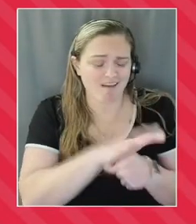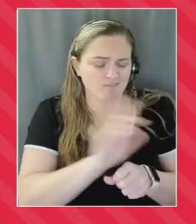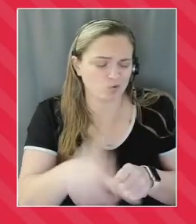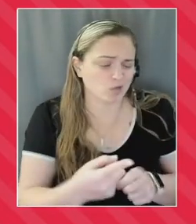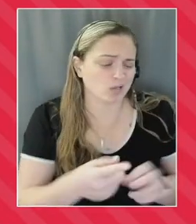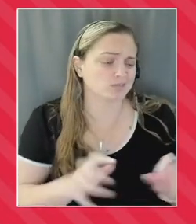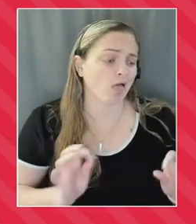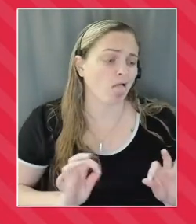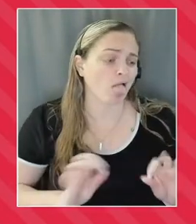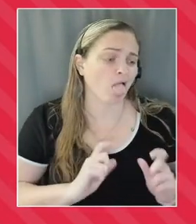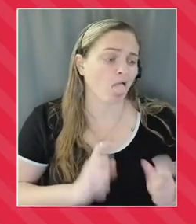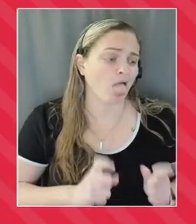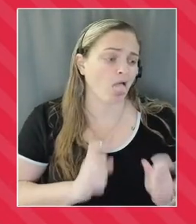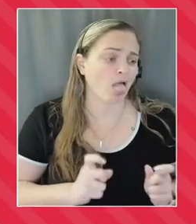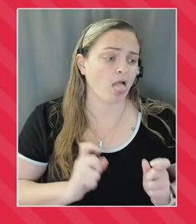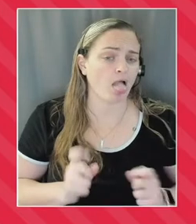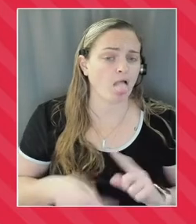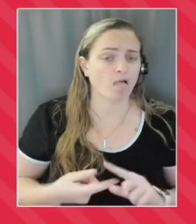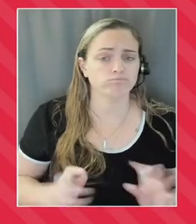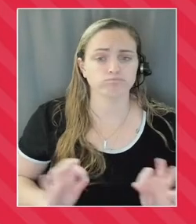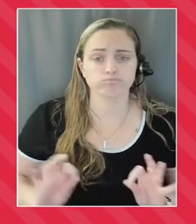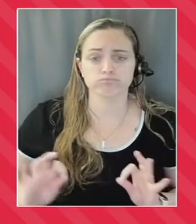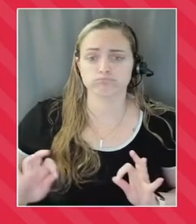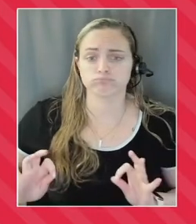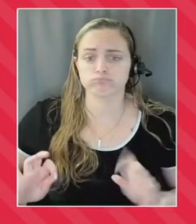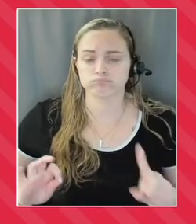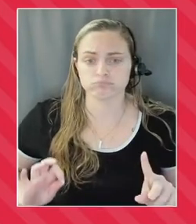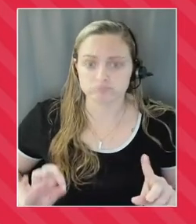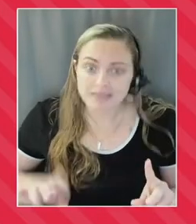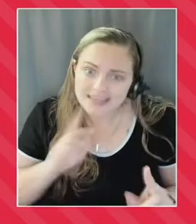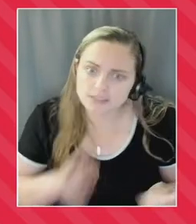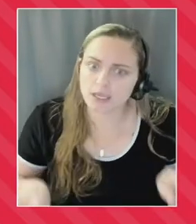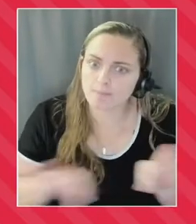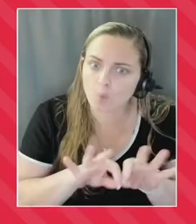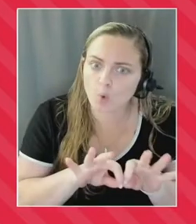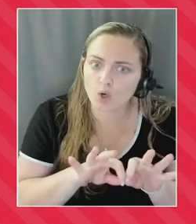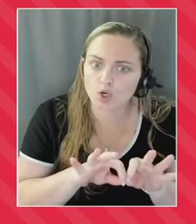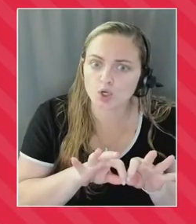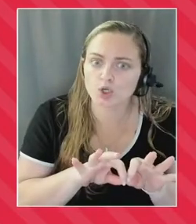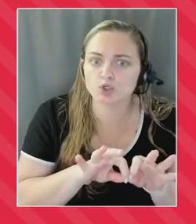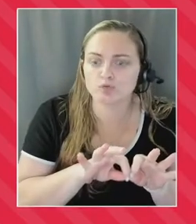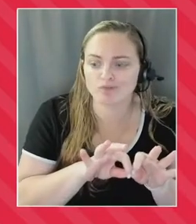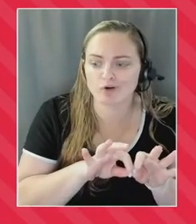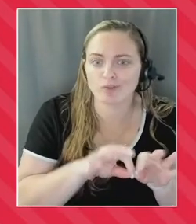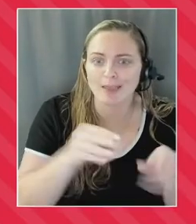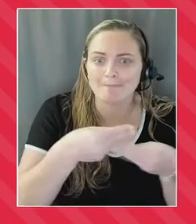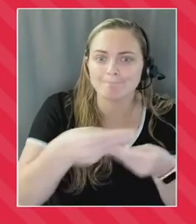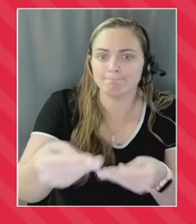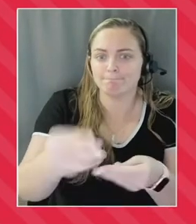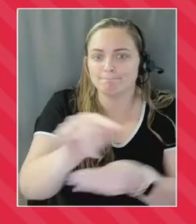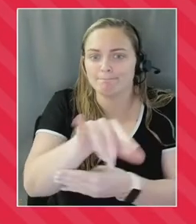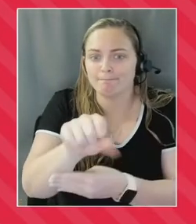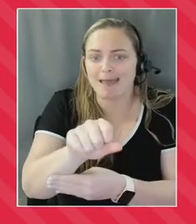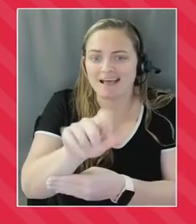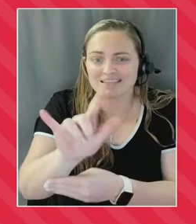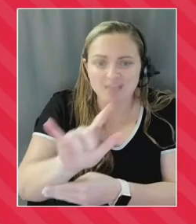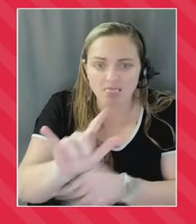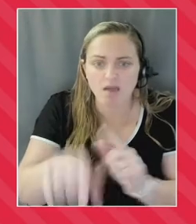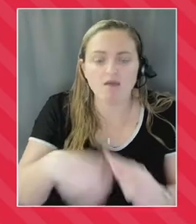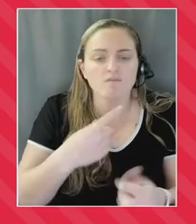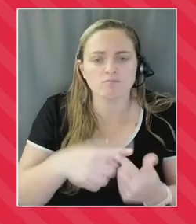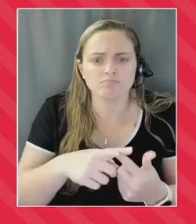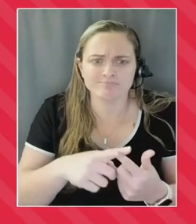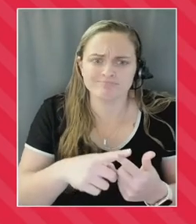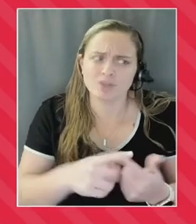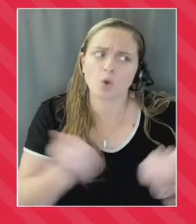small donation over here, or, you know, while it's important to work on Pass the Love, there are many campaigns like this mm-hmm. all over the country that